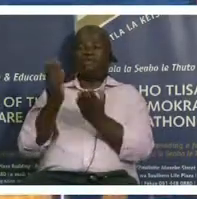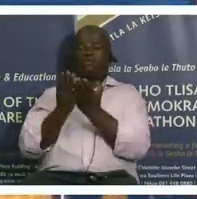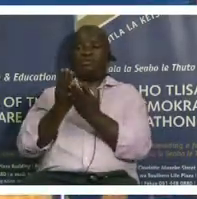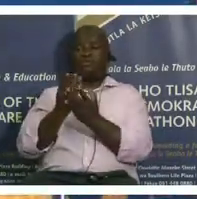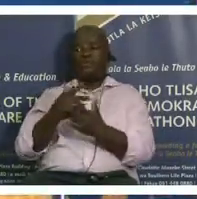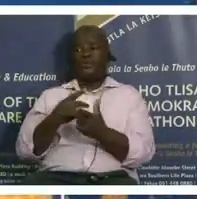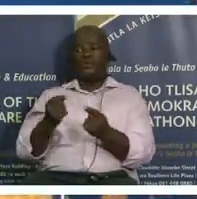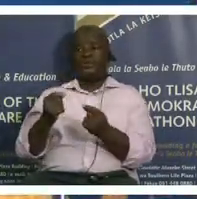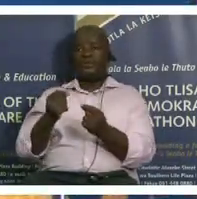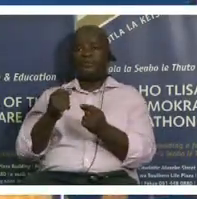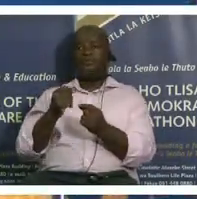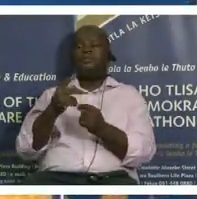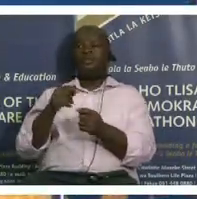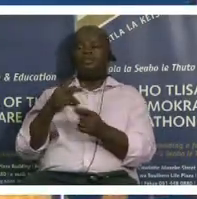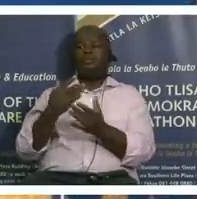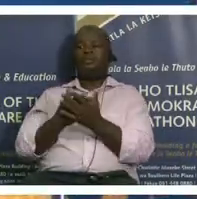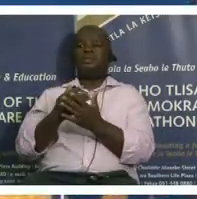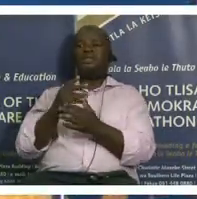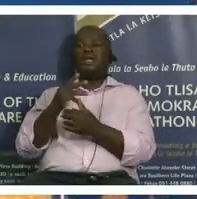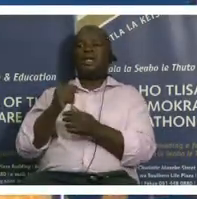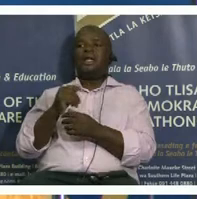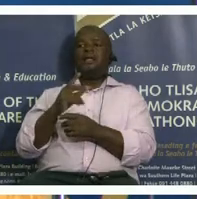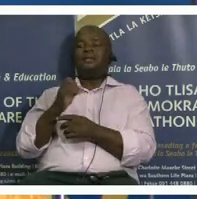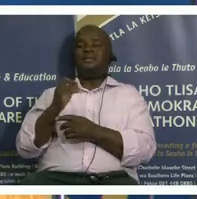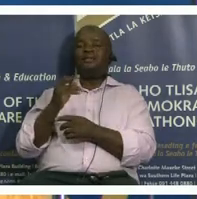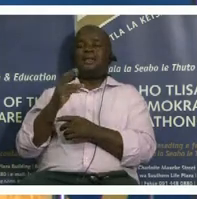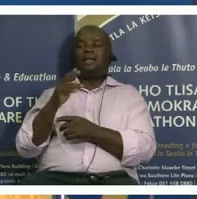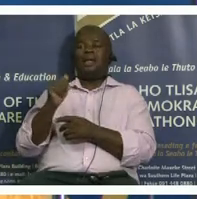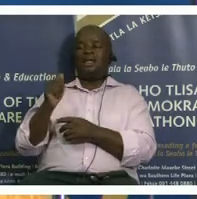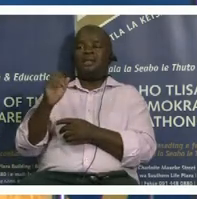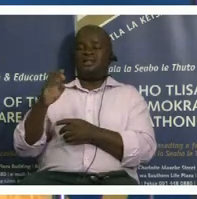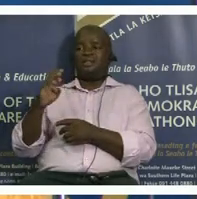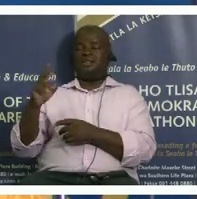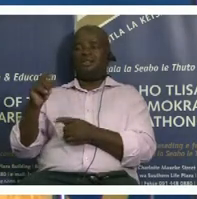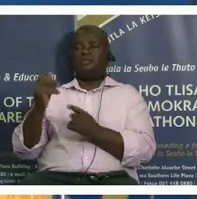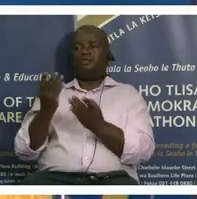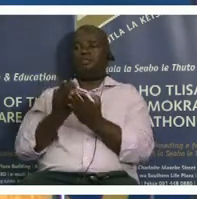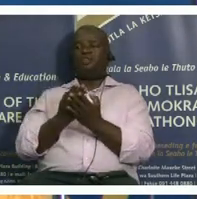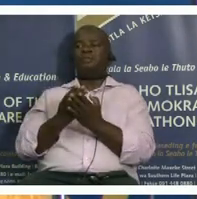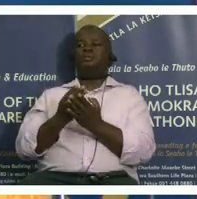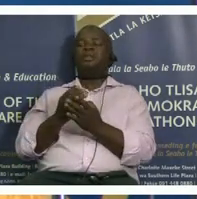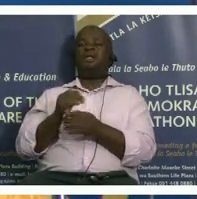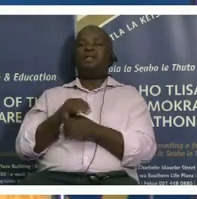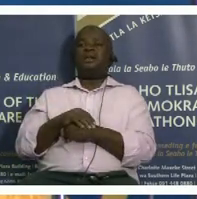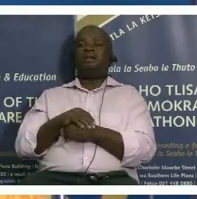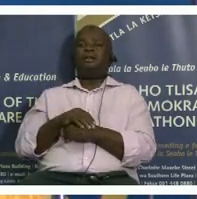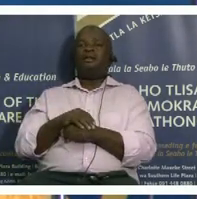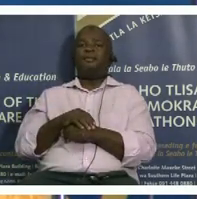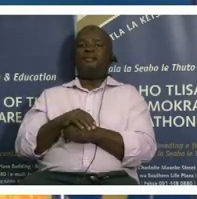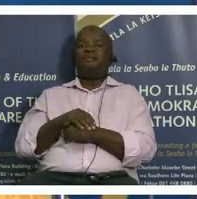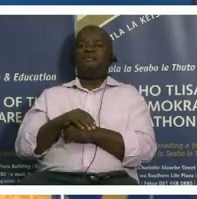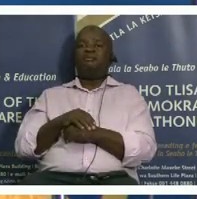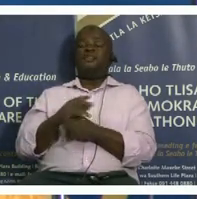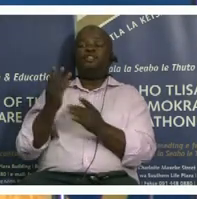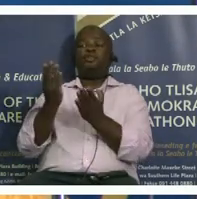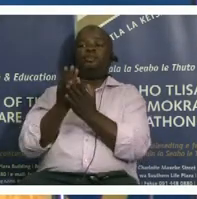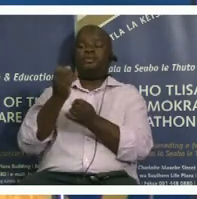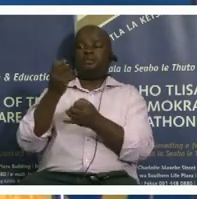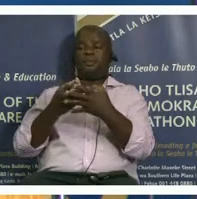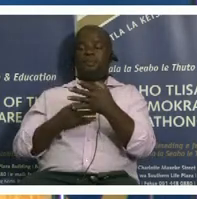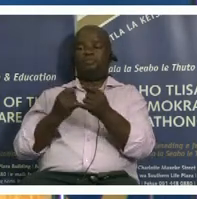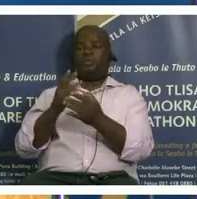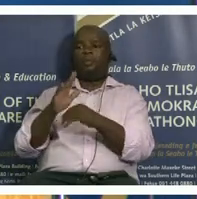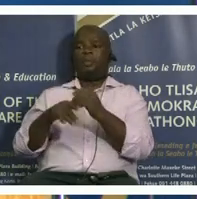the ACD program, Accelerated School Infrastructure Development Initiative. That is, these schools were built